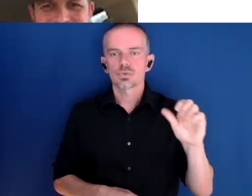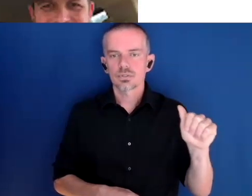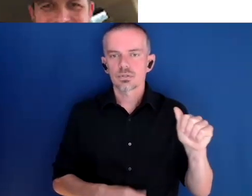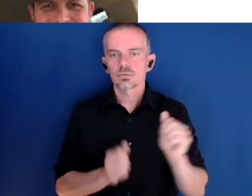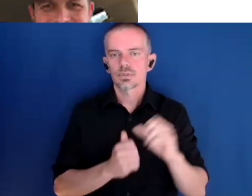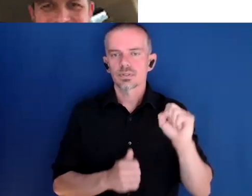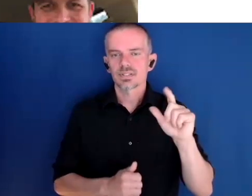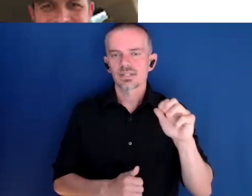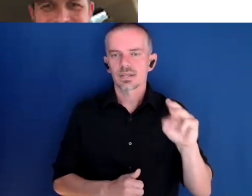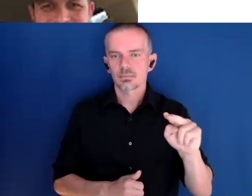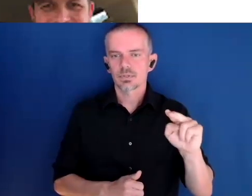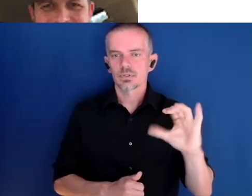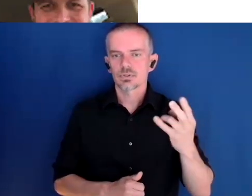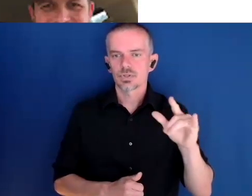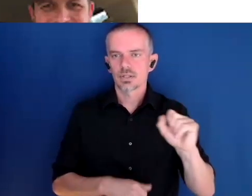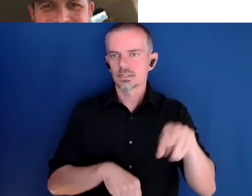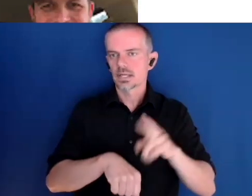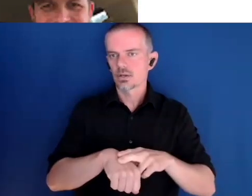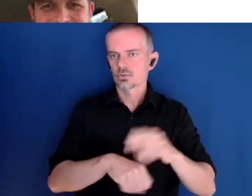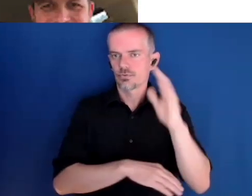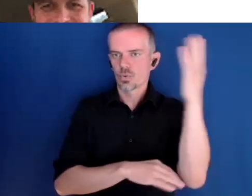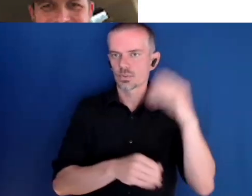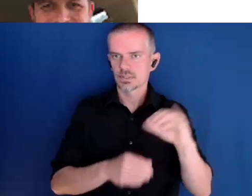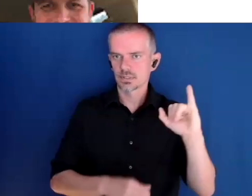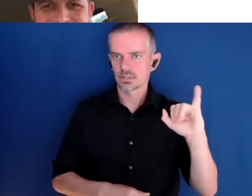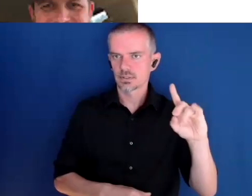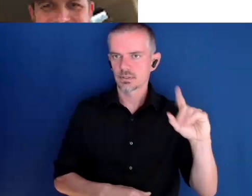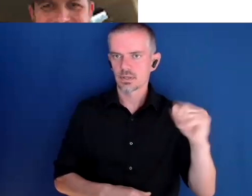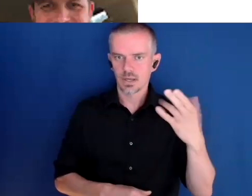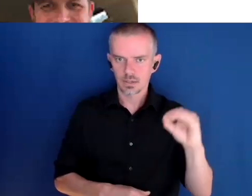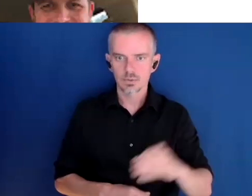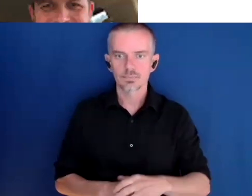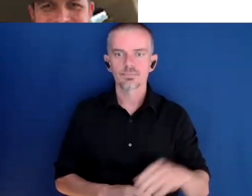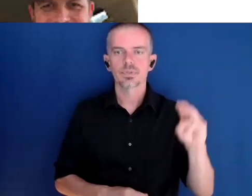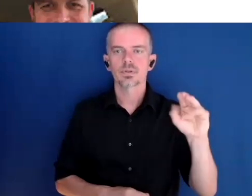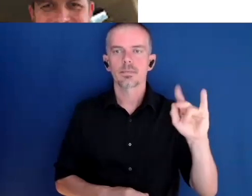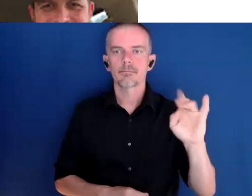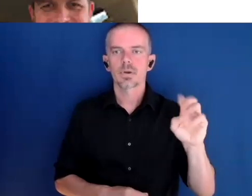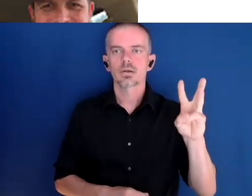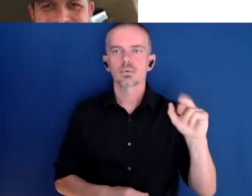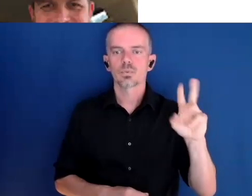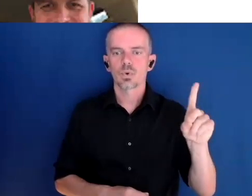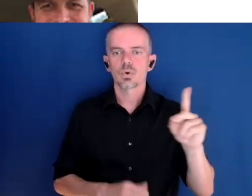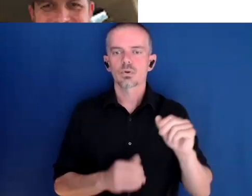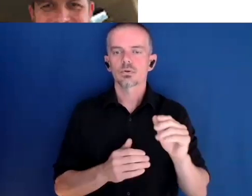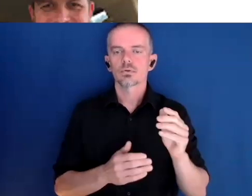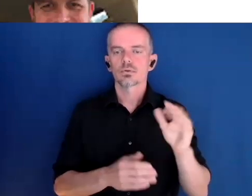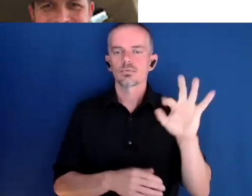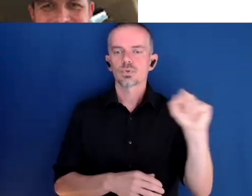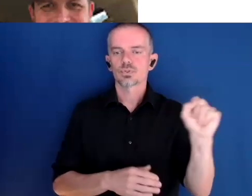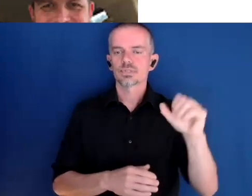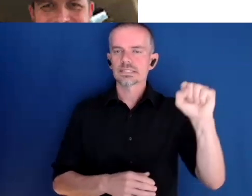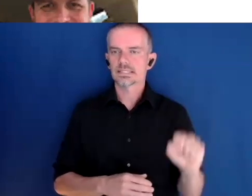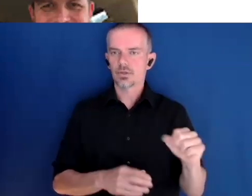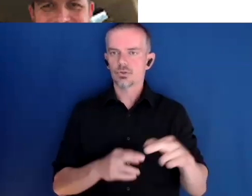Chalice National Forest in Idaho, and Mike Ward with the Forest Service's Southern Region